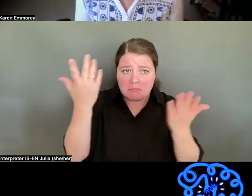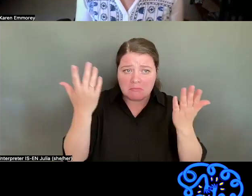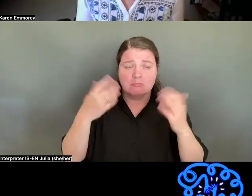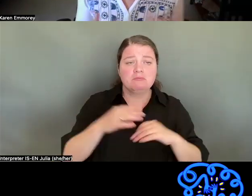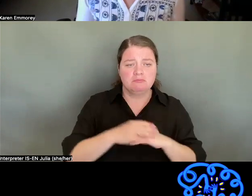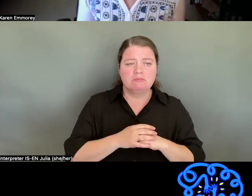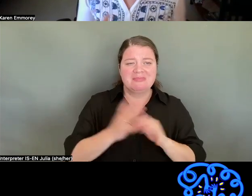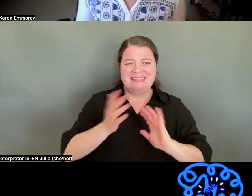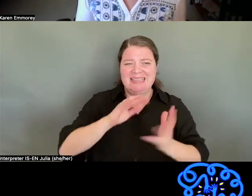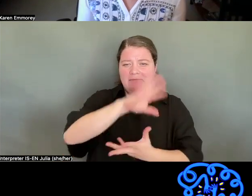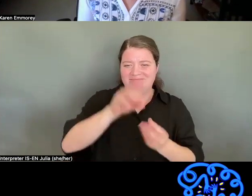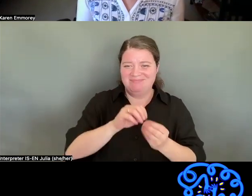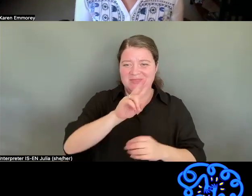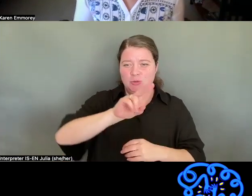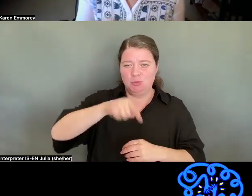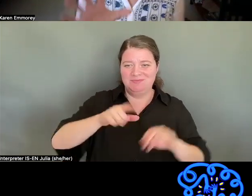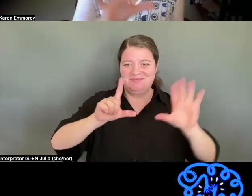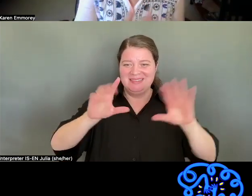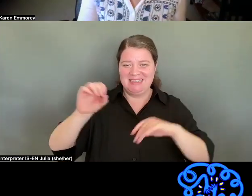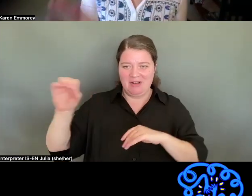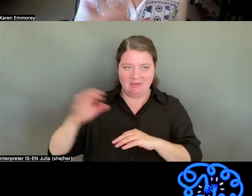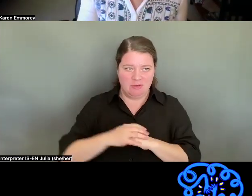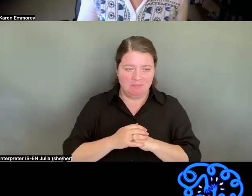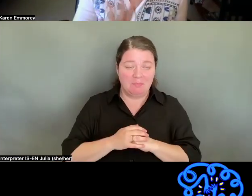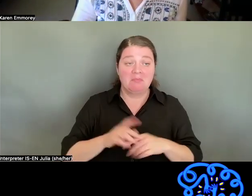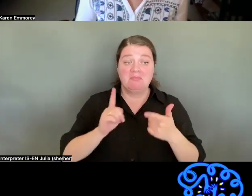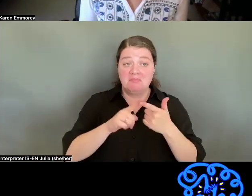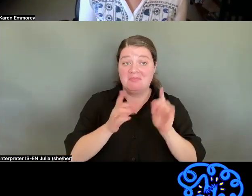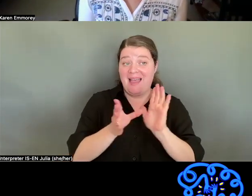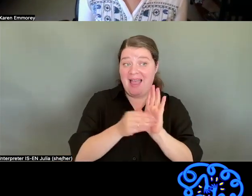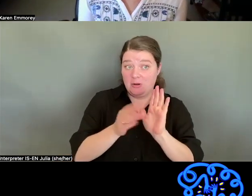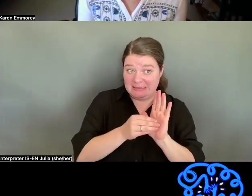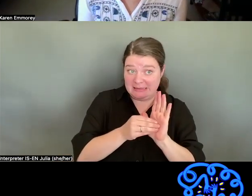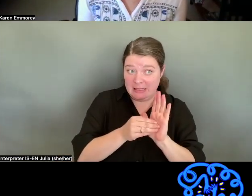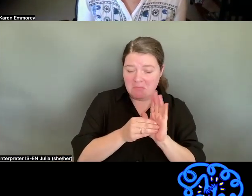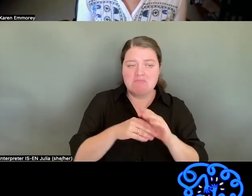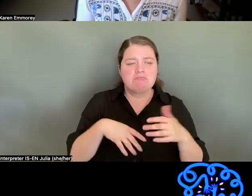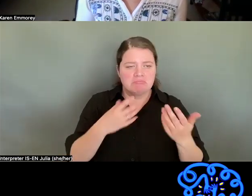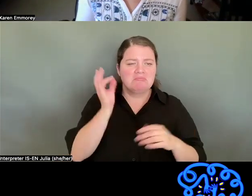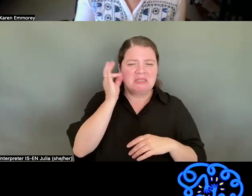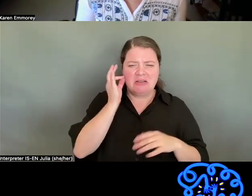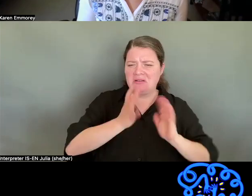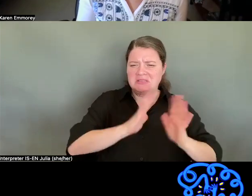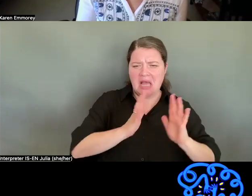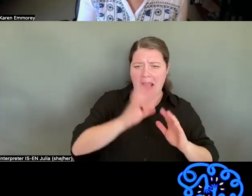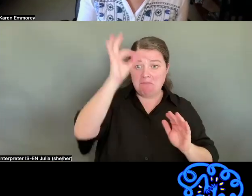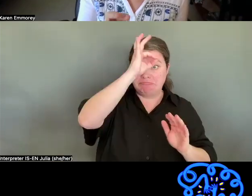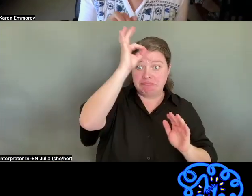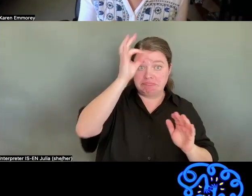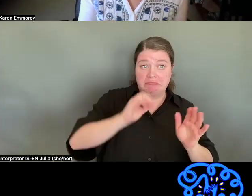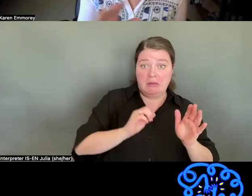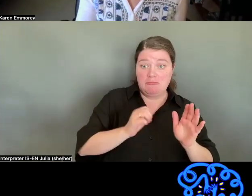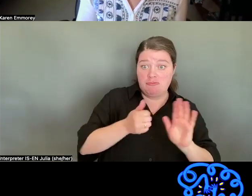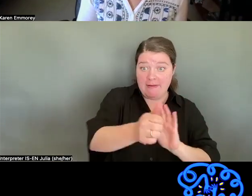deaf signers, and phonological coding. And the network I'm showing you here is a phonological neighborhood. So these